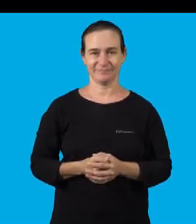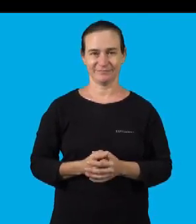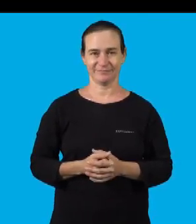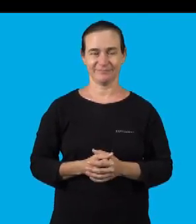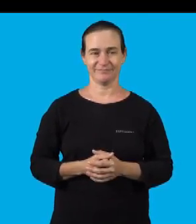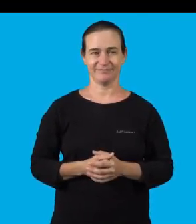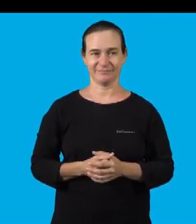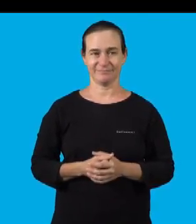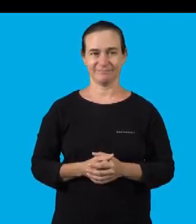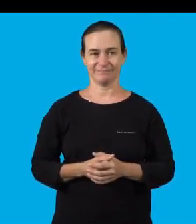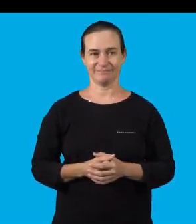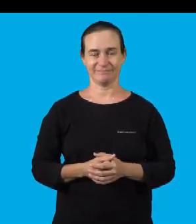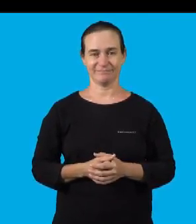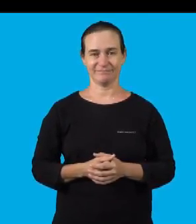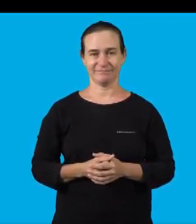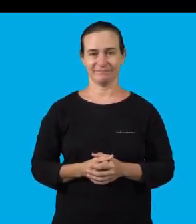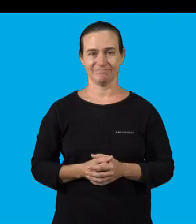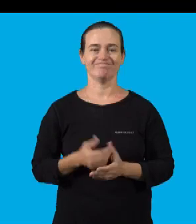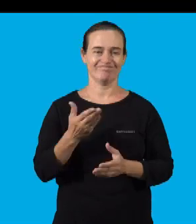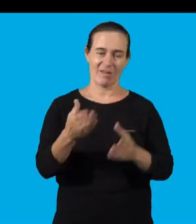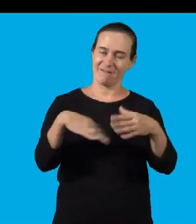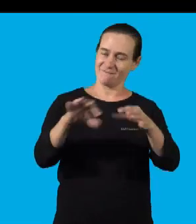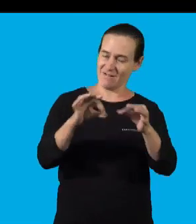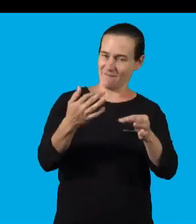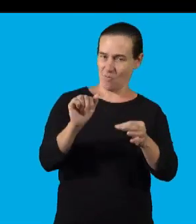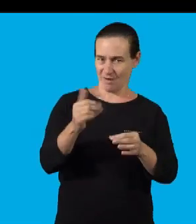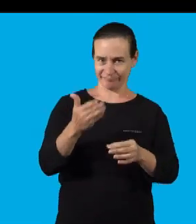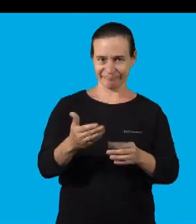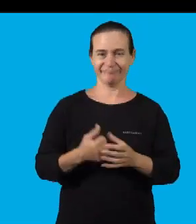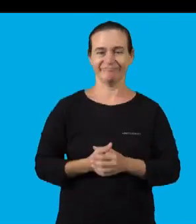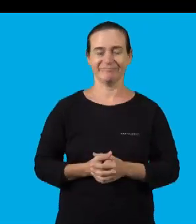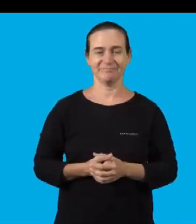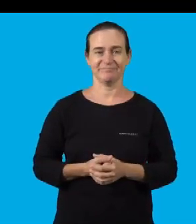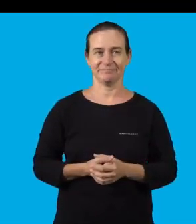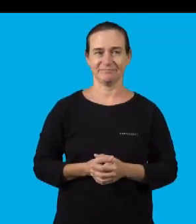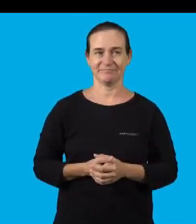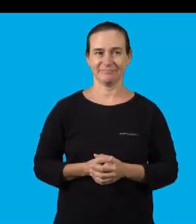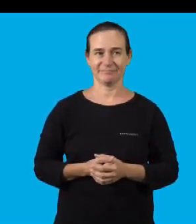a is equals to 3. And there we have it, the value of a.